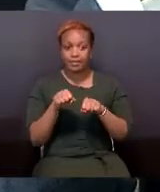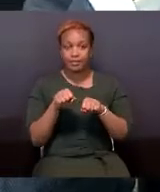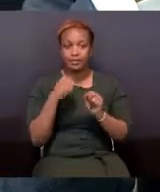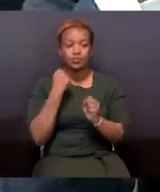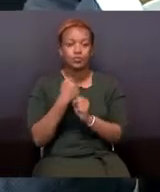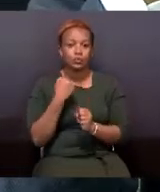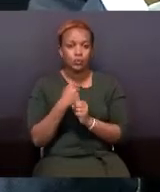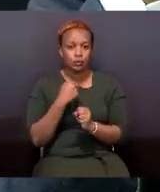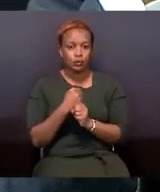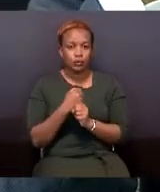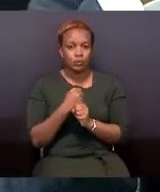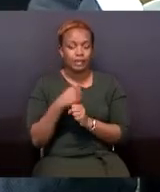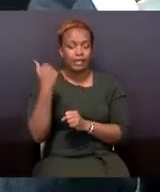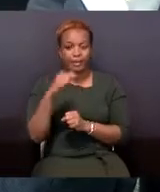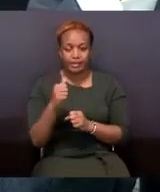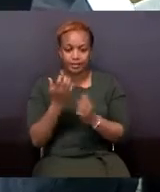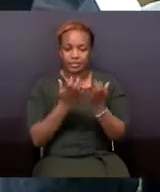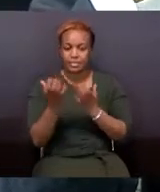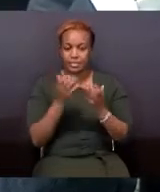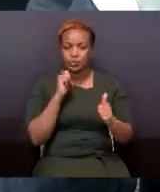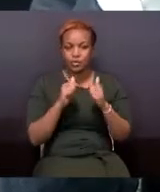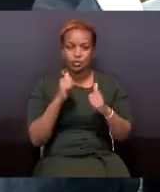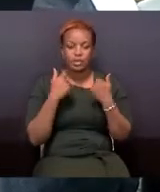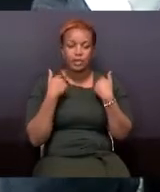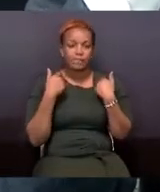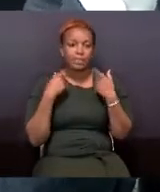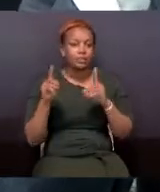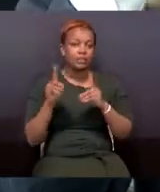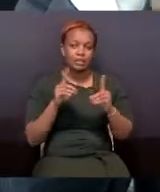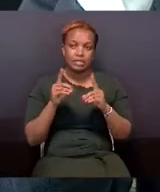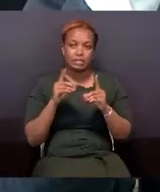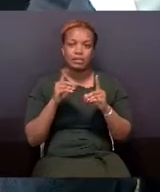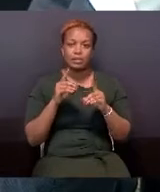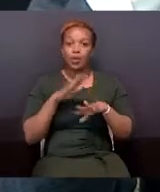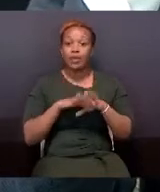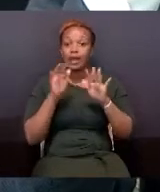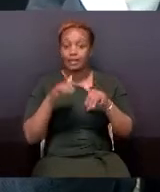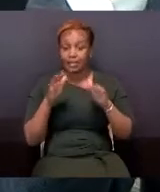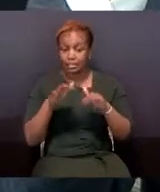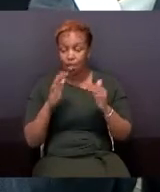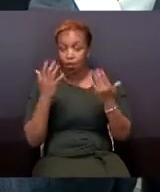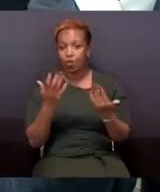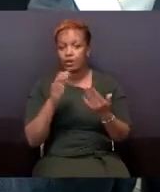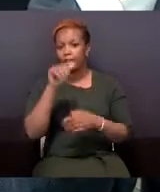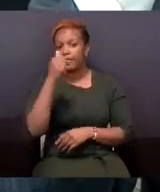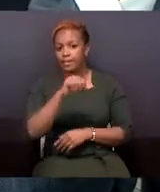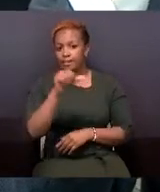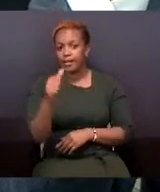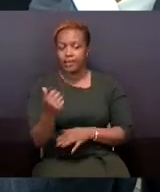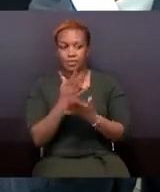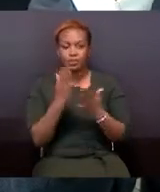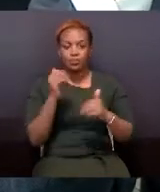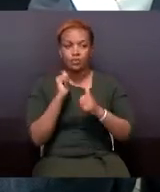do any trade that is linking with agriculture or anything else is there for